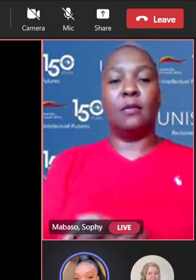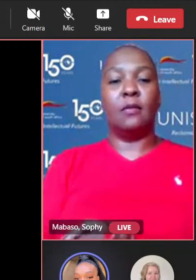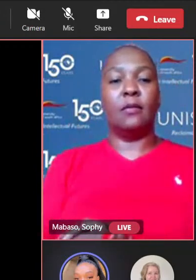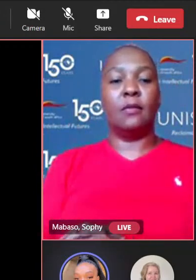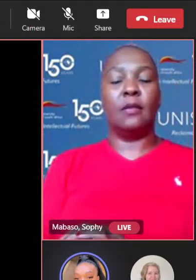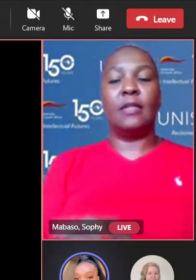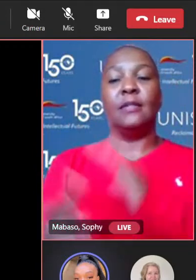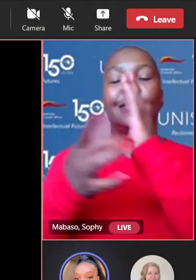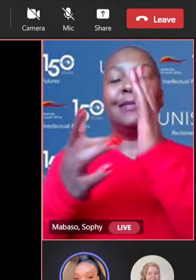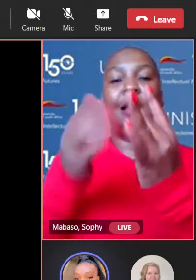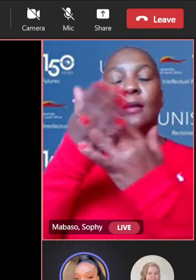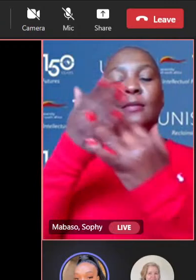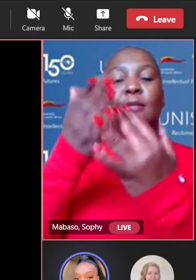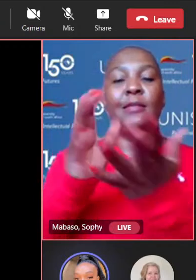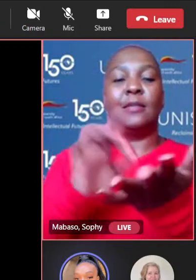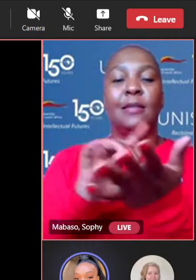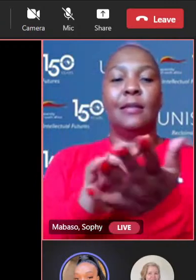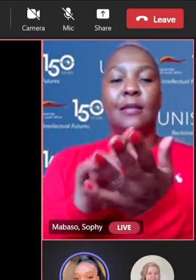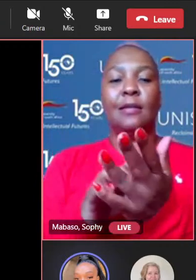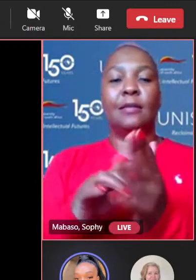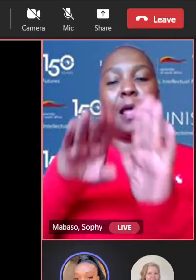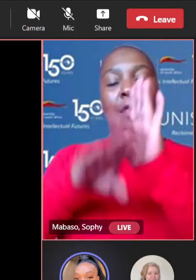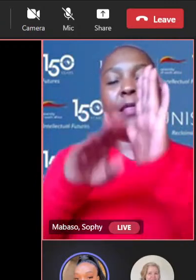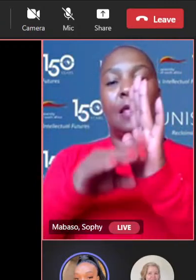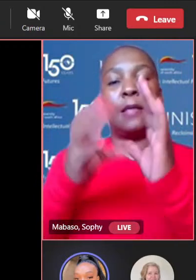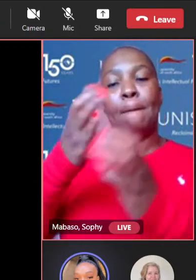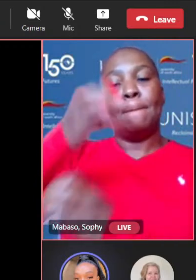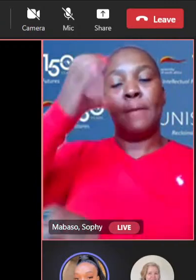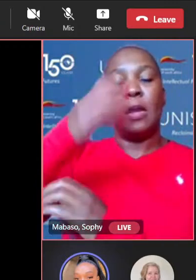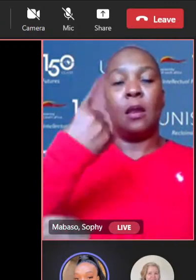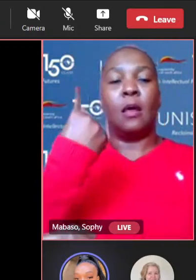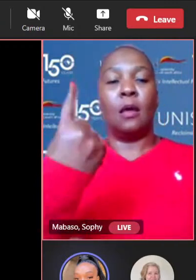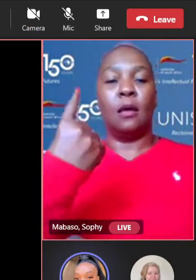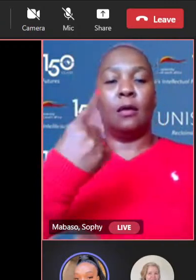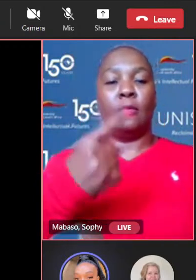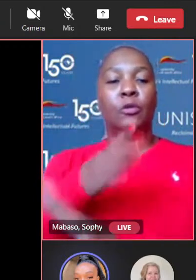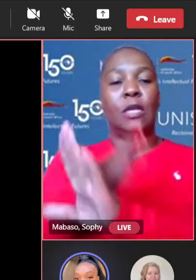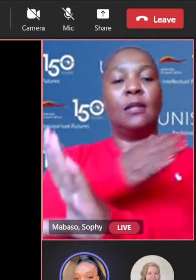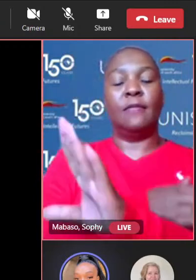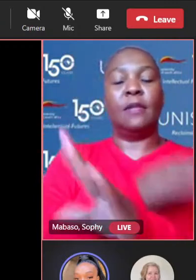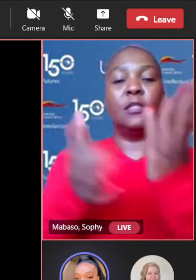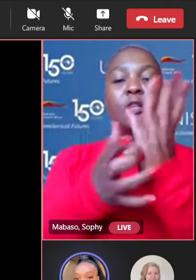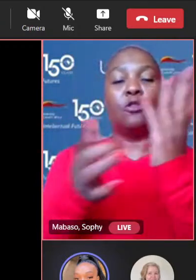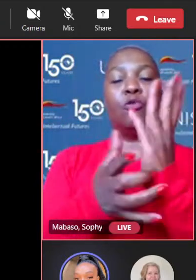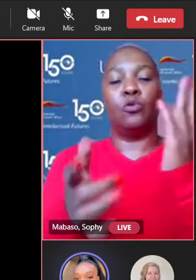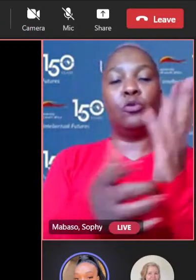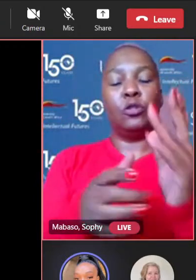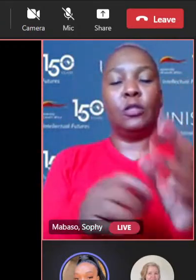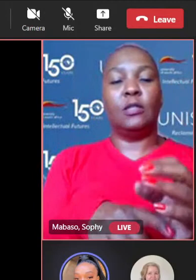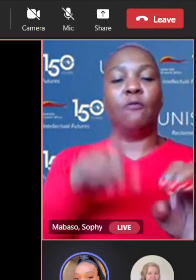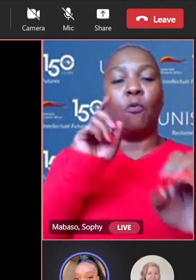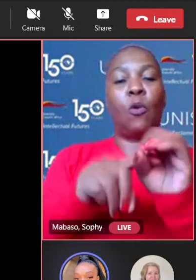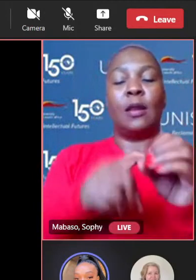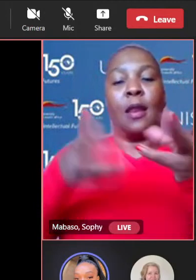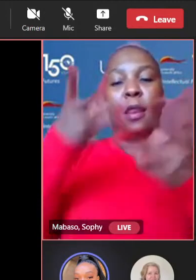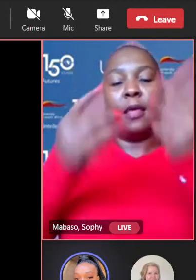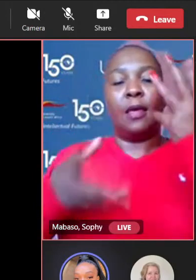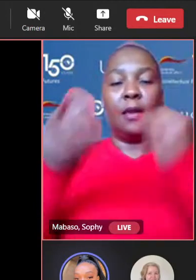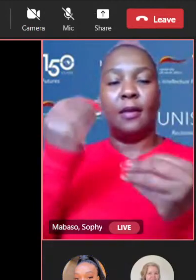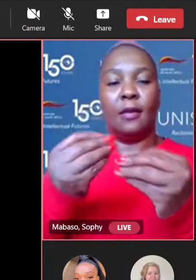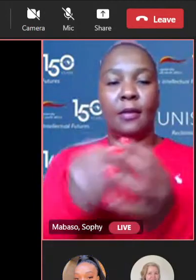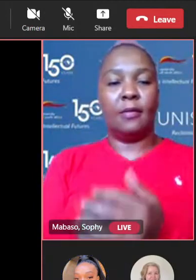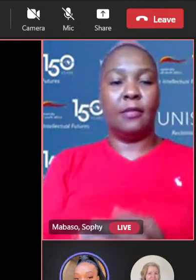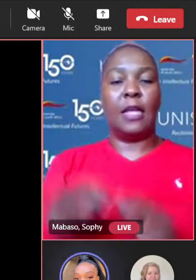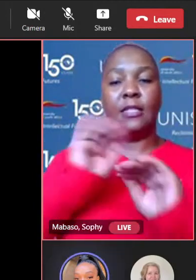access centers fall under pillar number 1, which is advanced technology mediated quality learning and